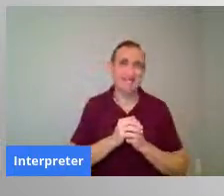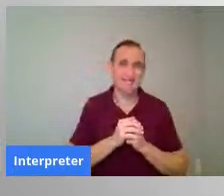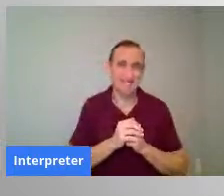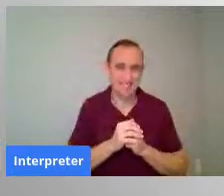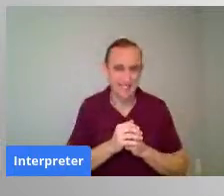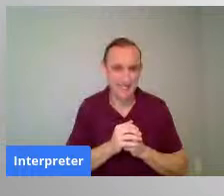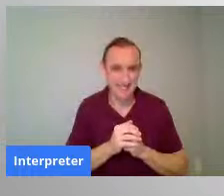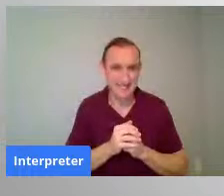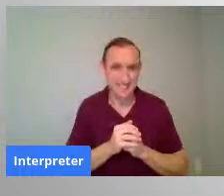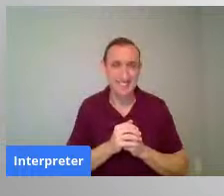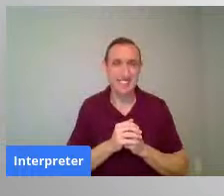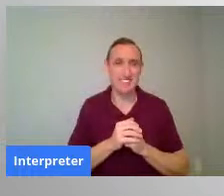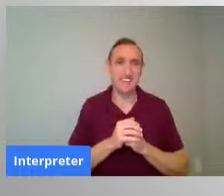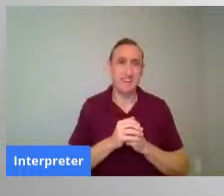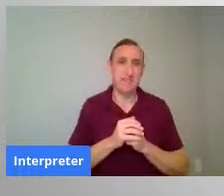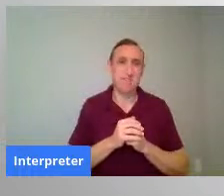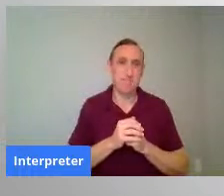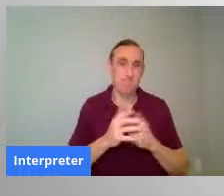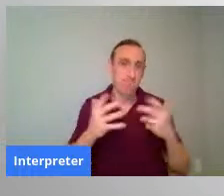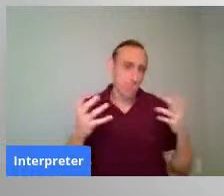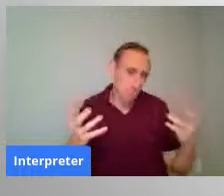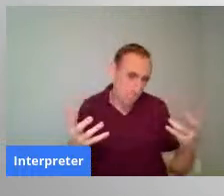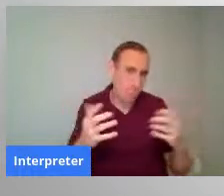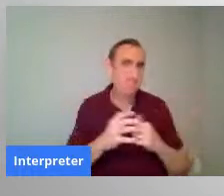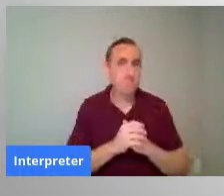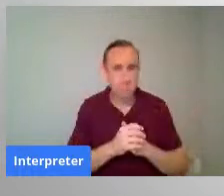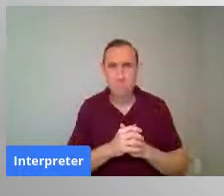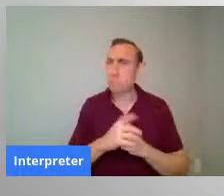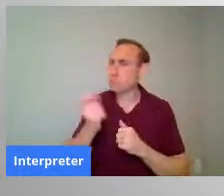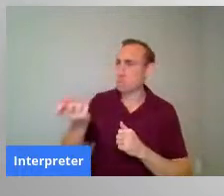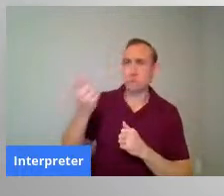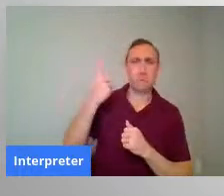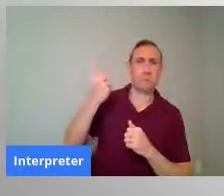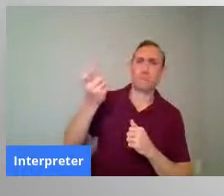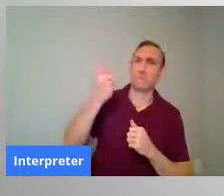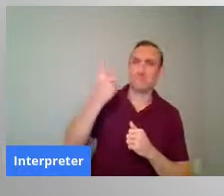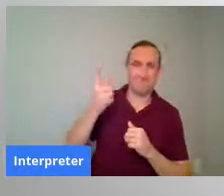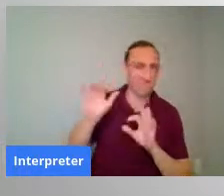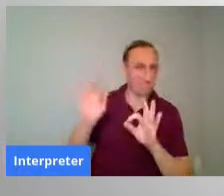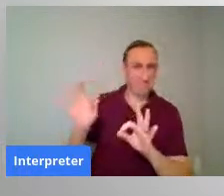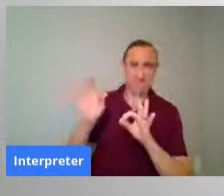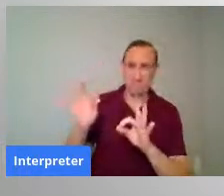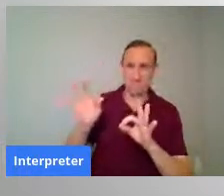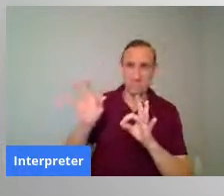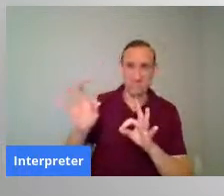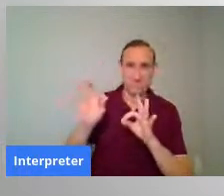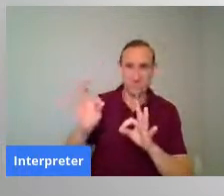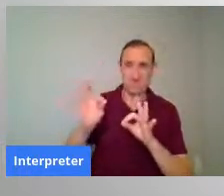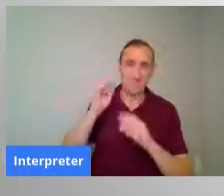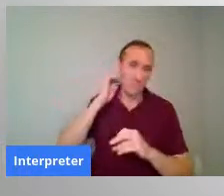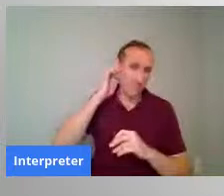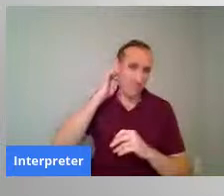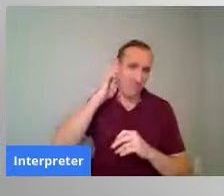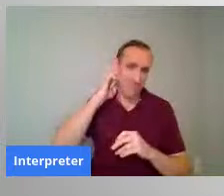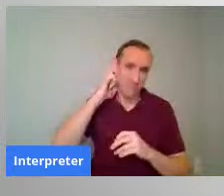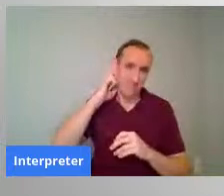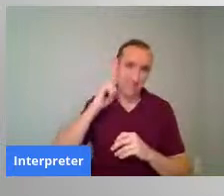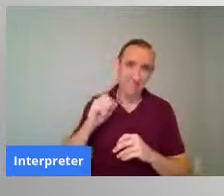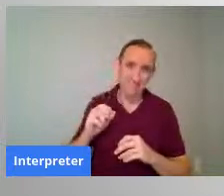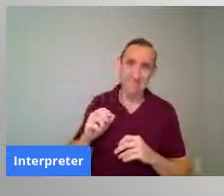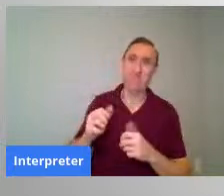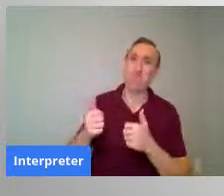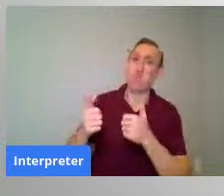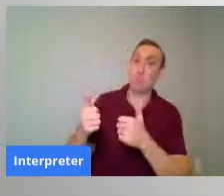dorm dads right now. So I think that's I like that. I hadn't even thought about residence hall. That's even year